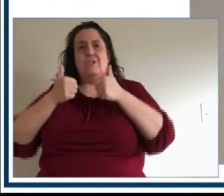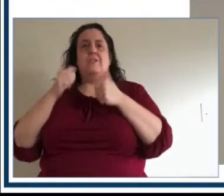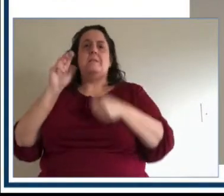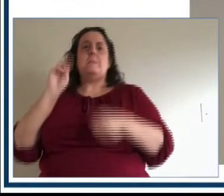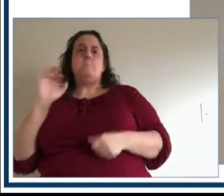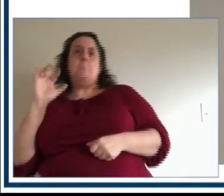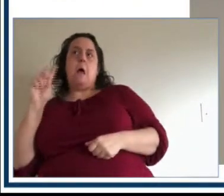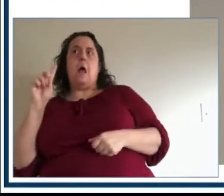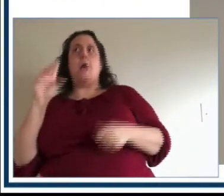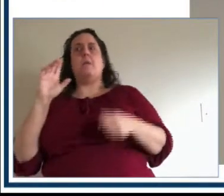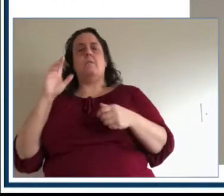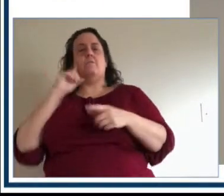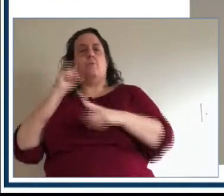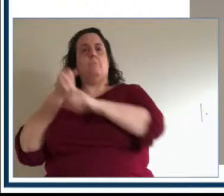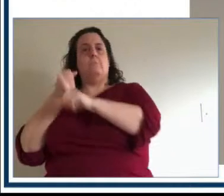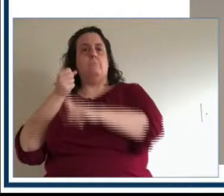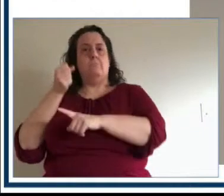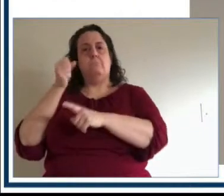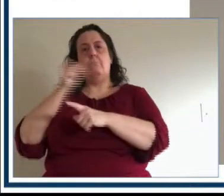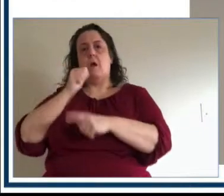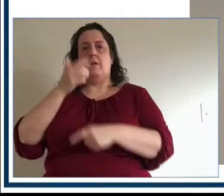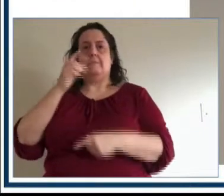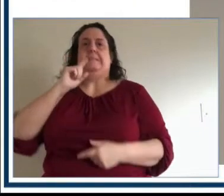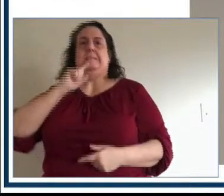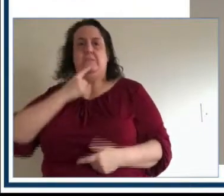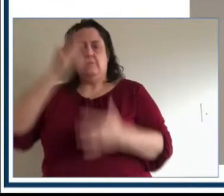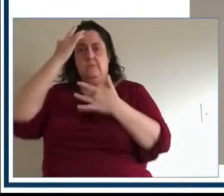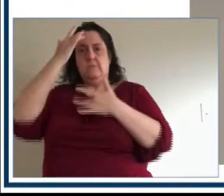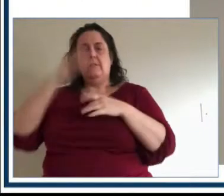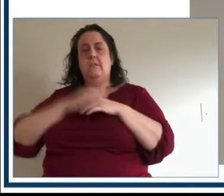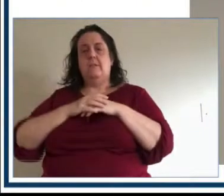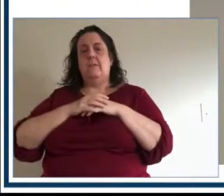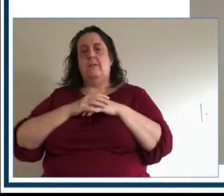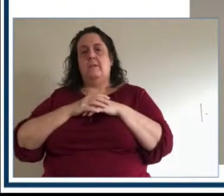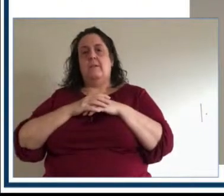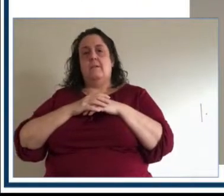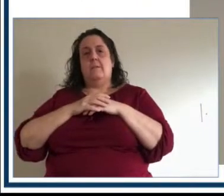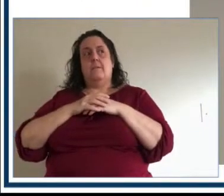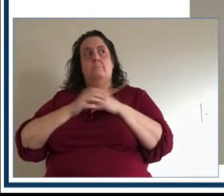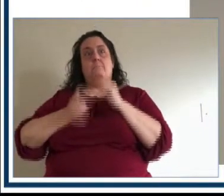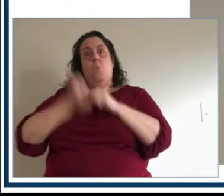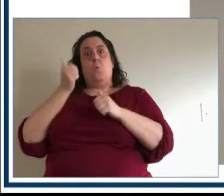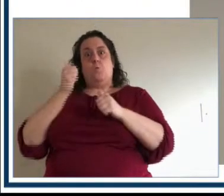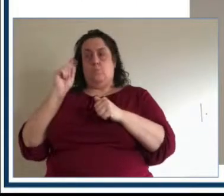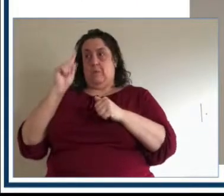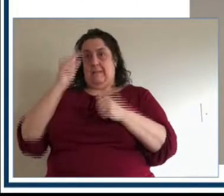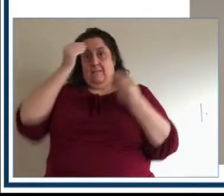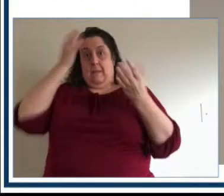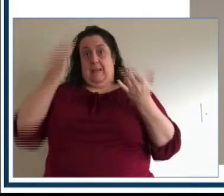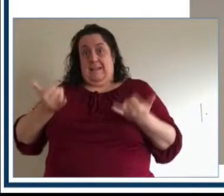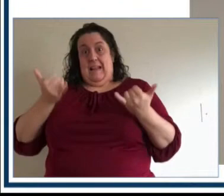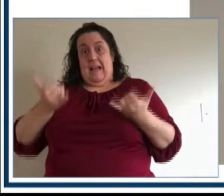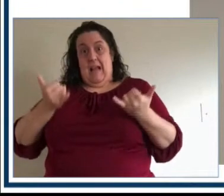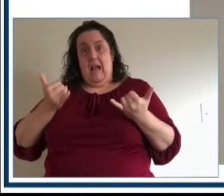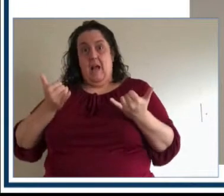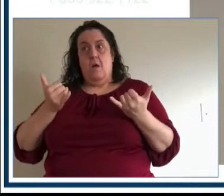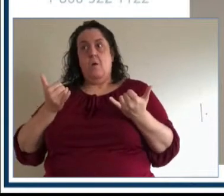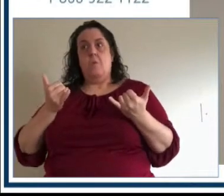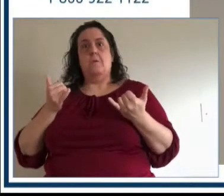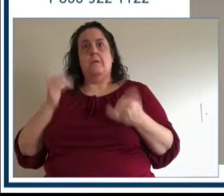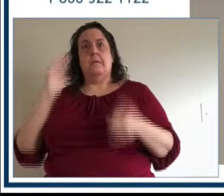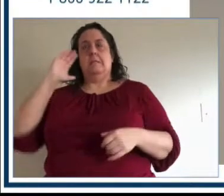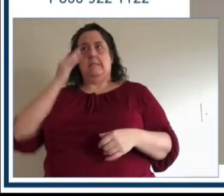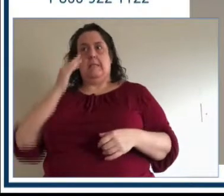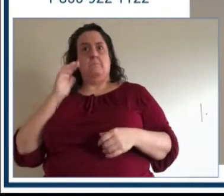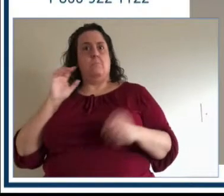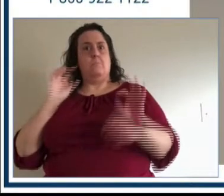date, locally and wider, are suggesting that. So that gives us some comfort. And when we